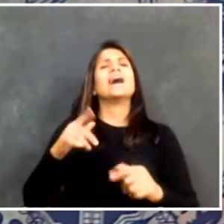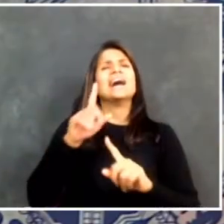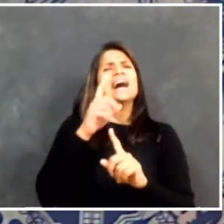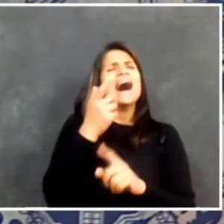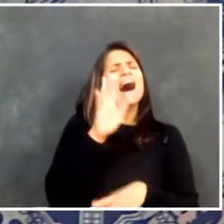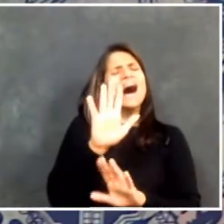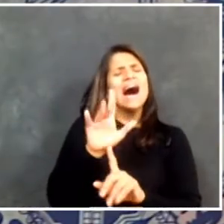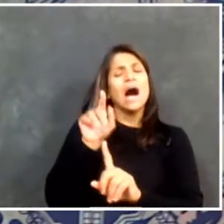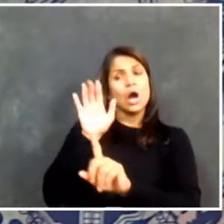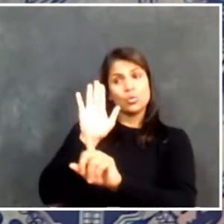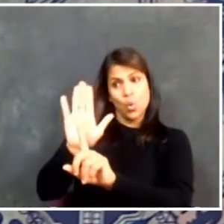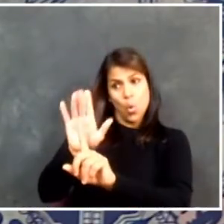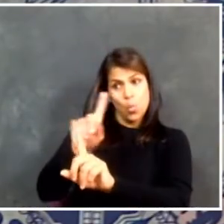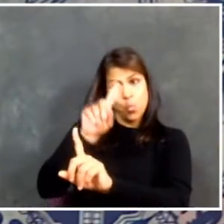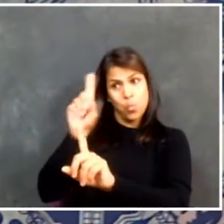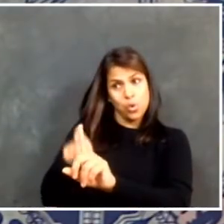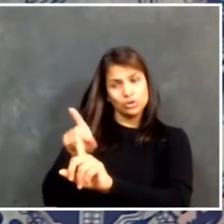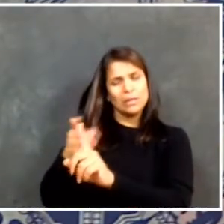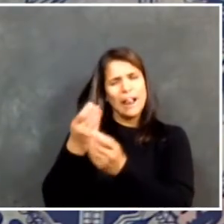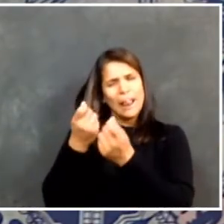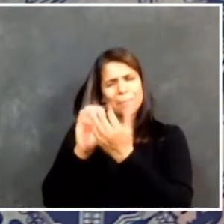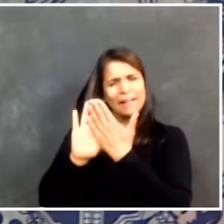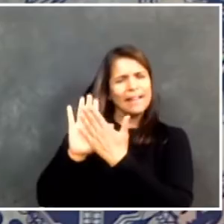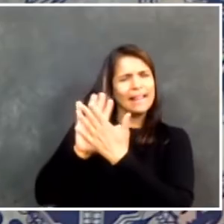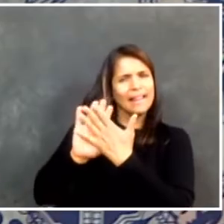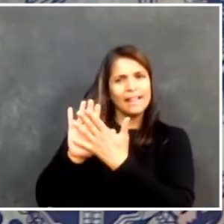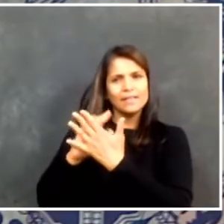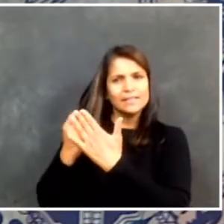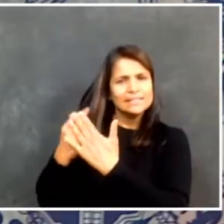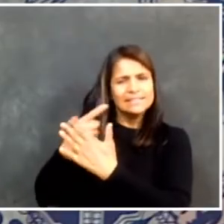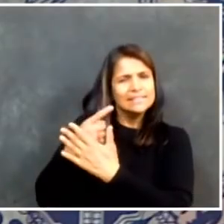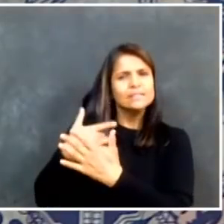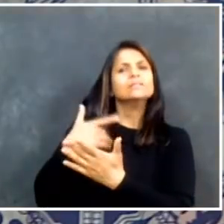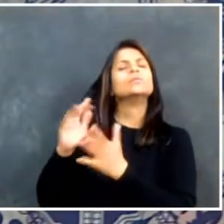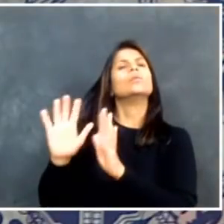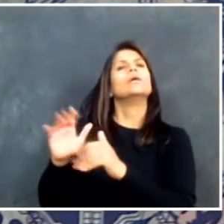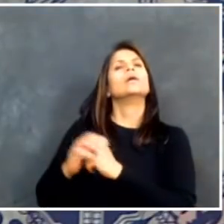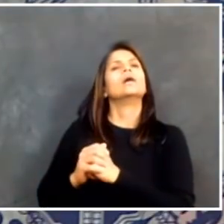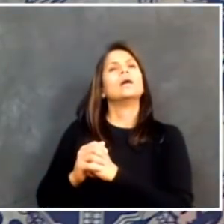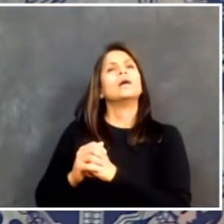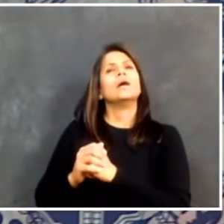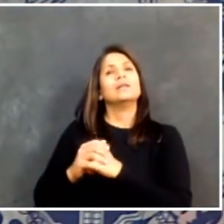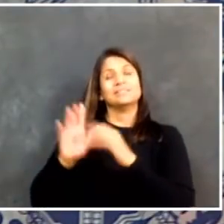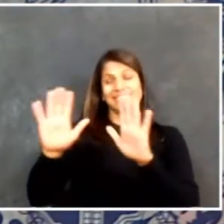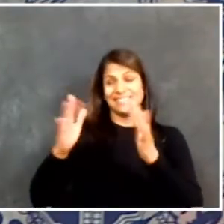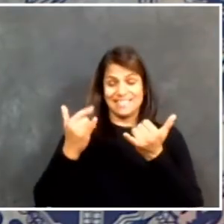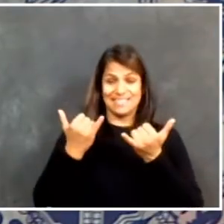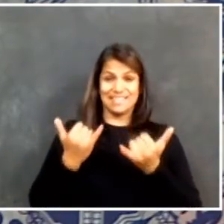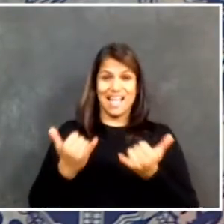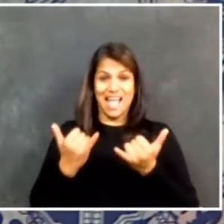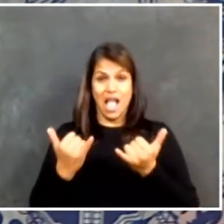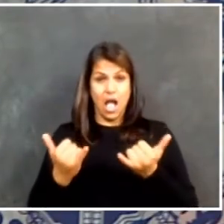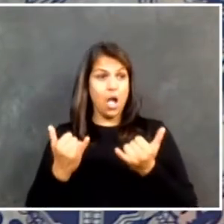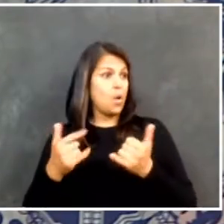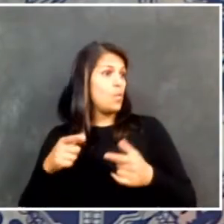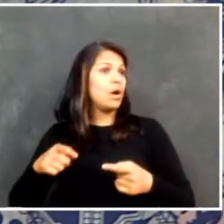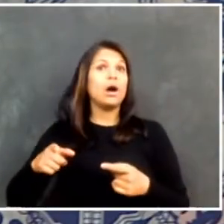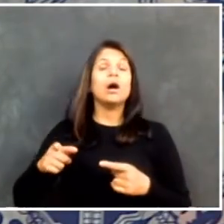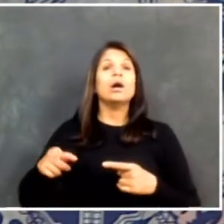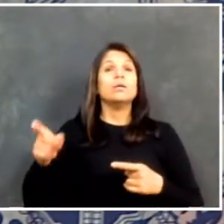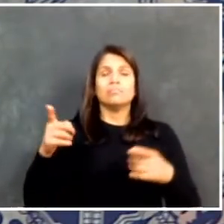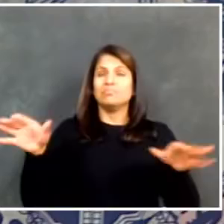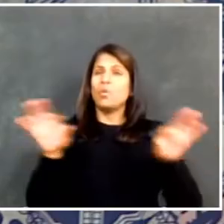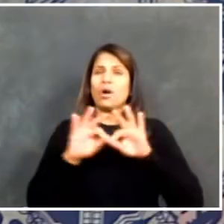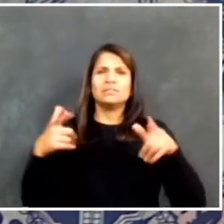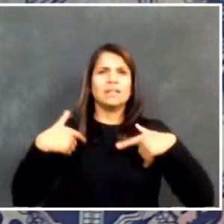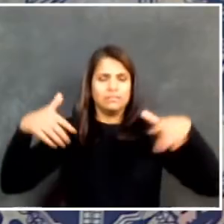where someone needed care and couldn't get it. That's why we fought so hard to get more ventilators and the PPEs and keep the personnel, and when we